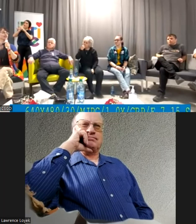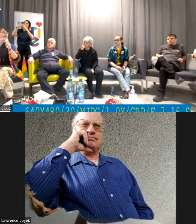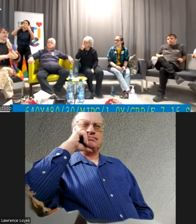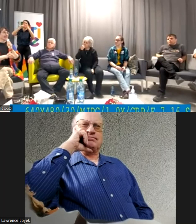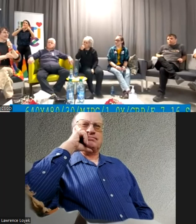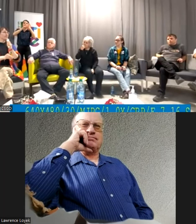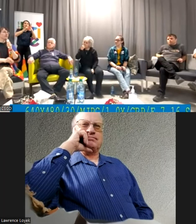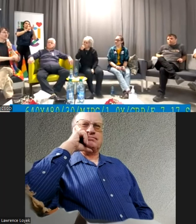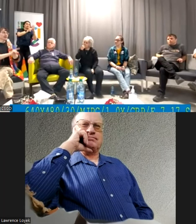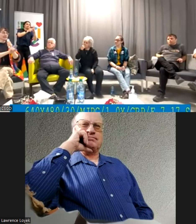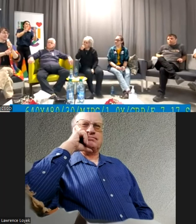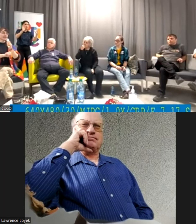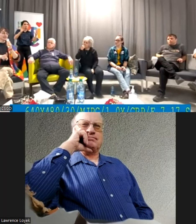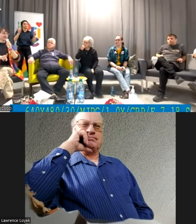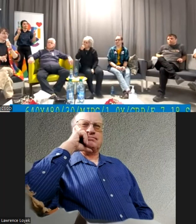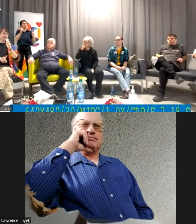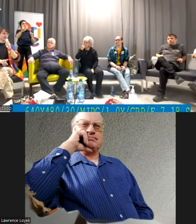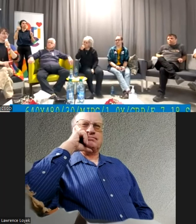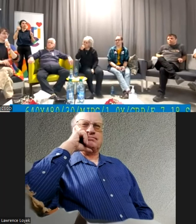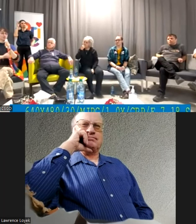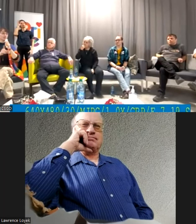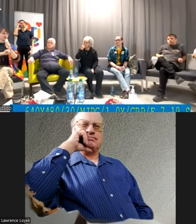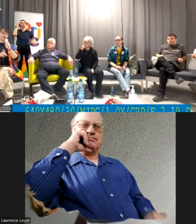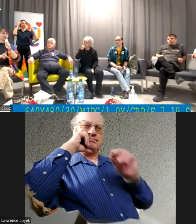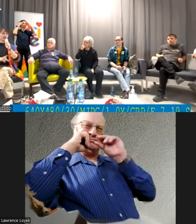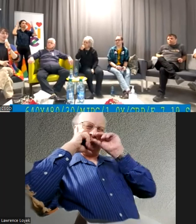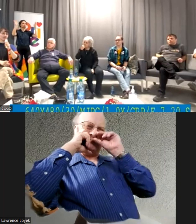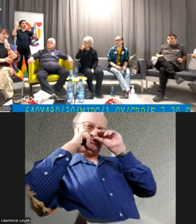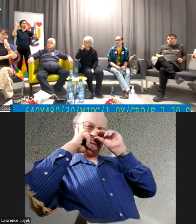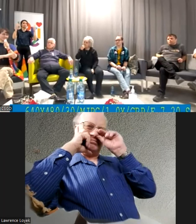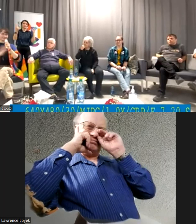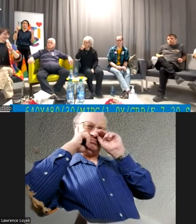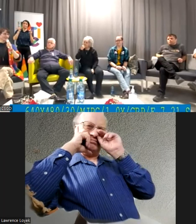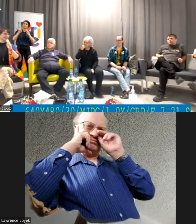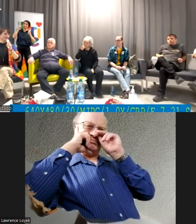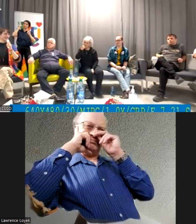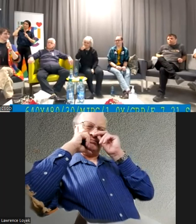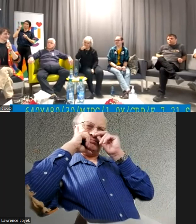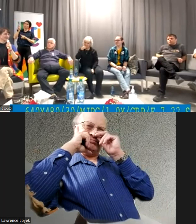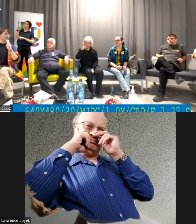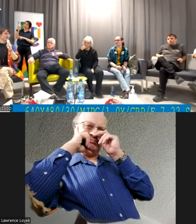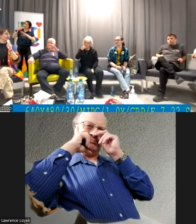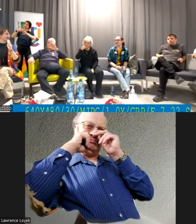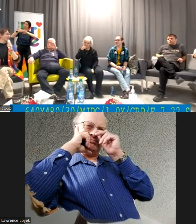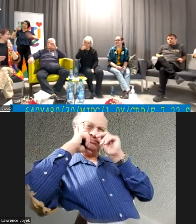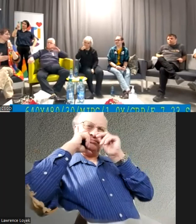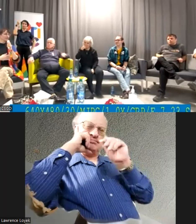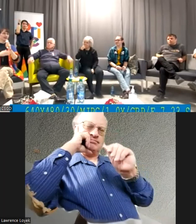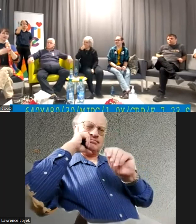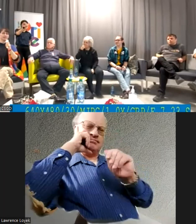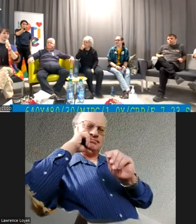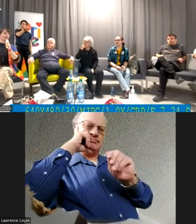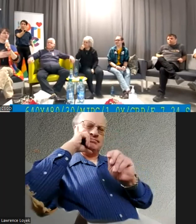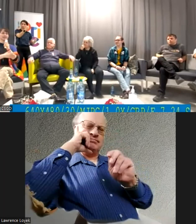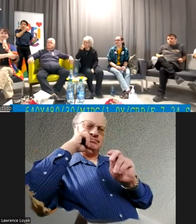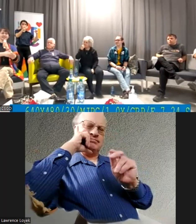to take that label and you got to keep it. That's it. Like you get one shot, which isn't realistic. That's very unfair. If anything, a lot